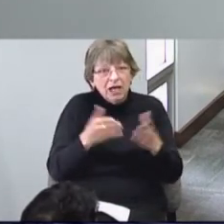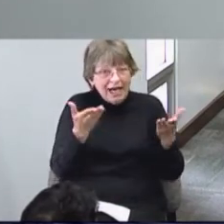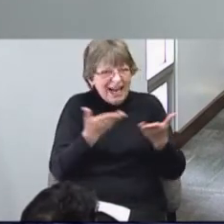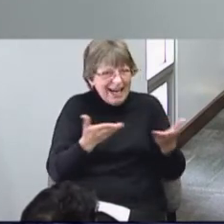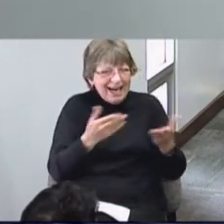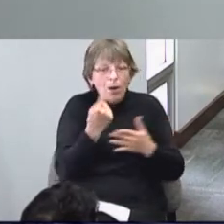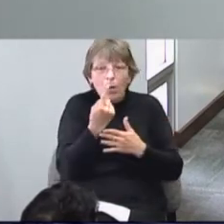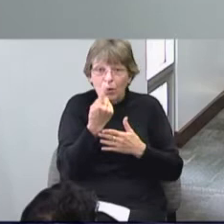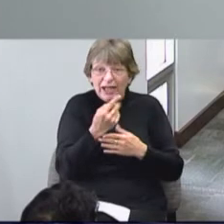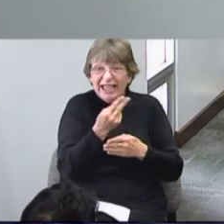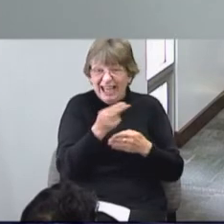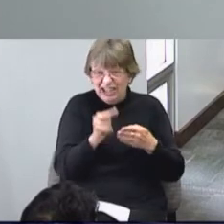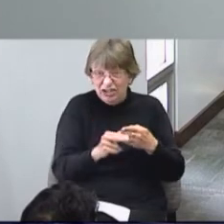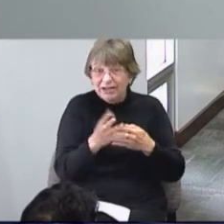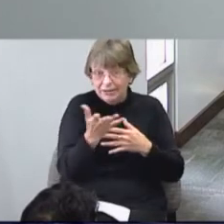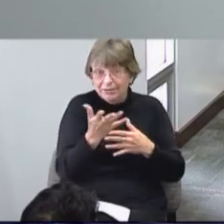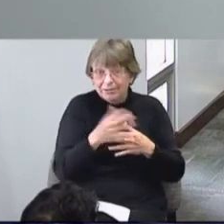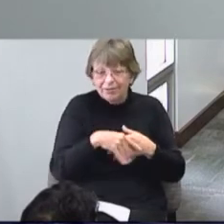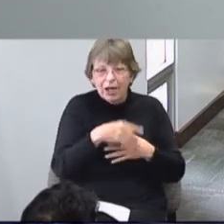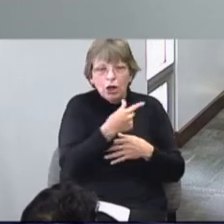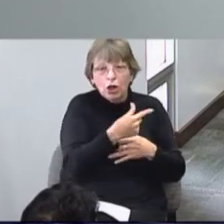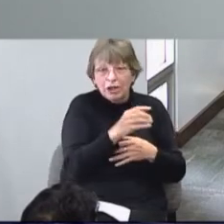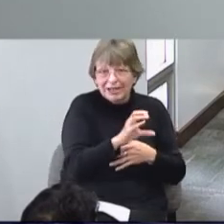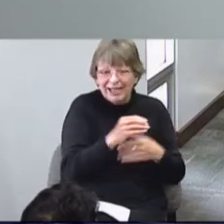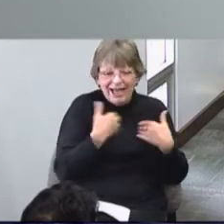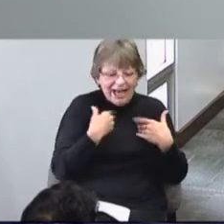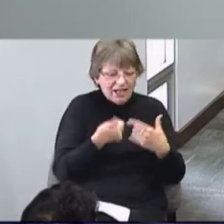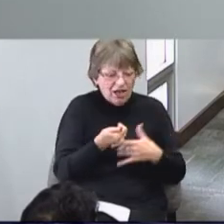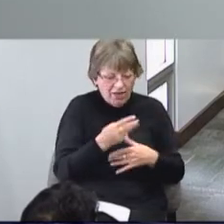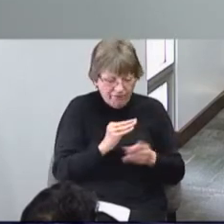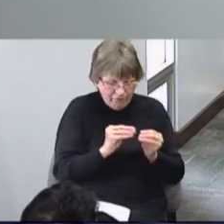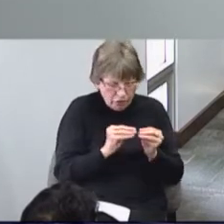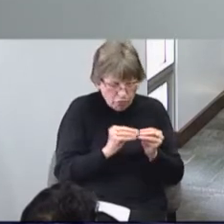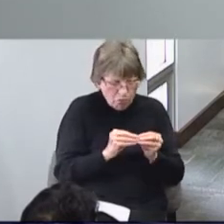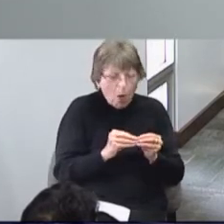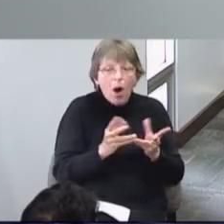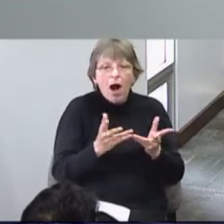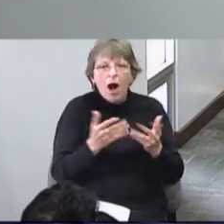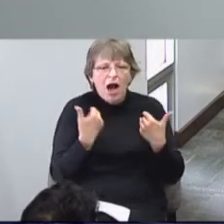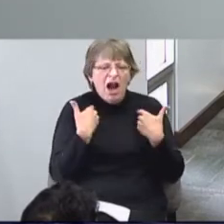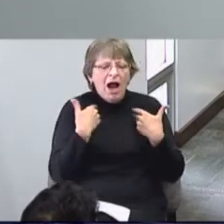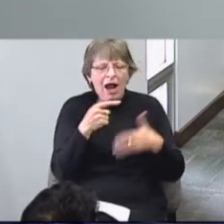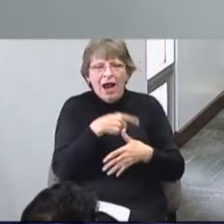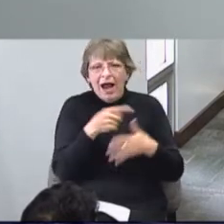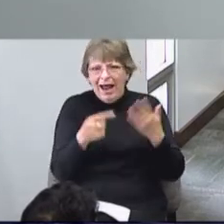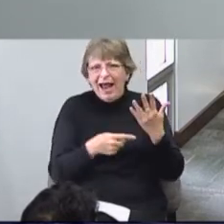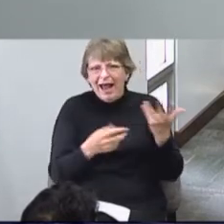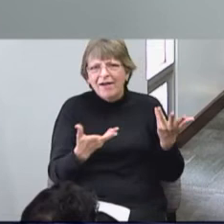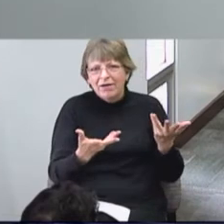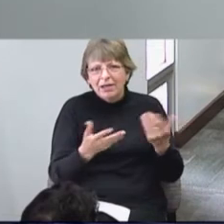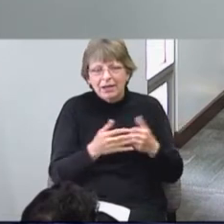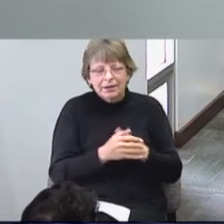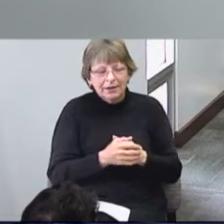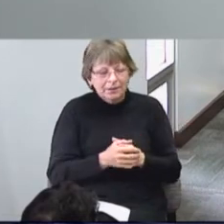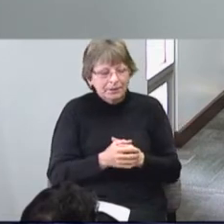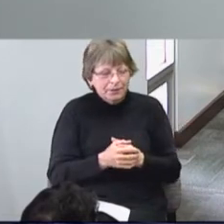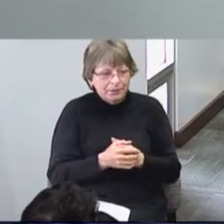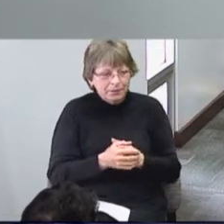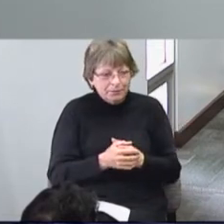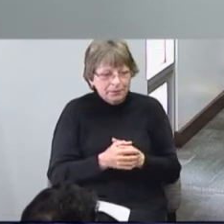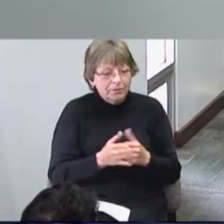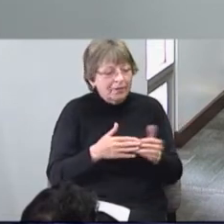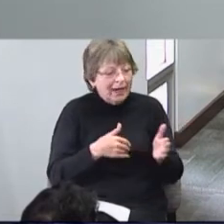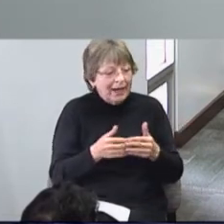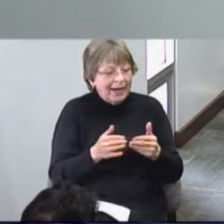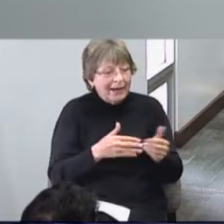yeah. And Garden City has a few more out there. I've got a list of the ons and offs. So anyway,